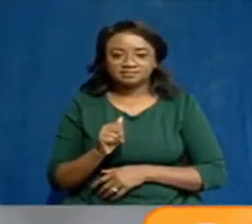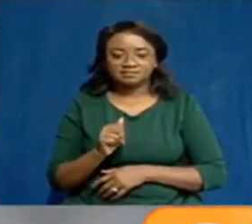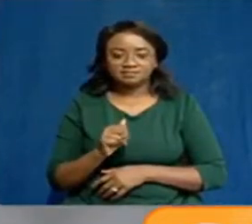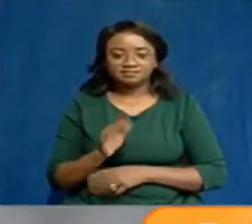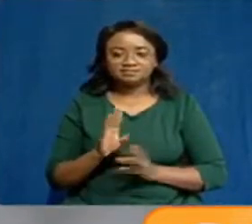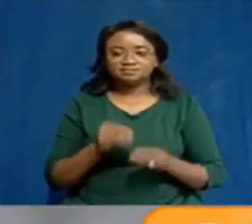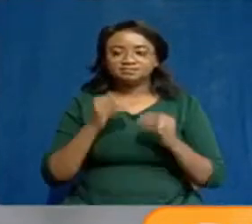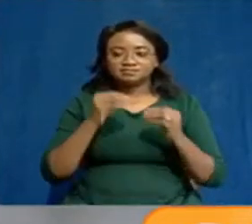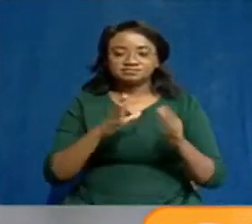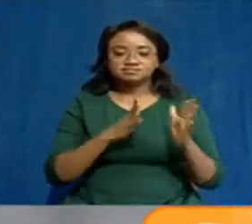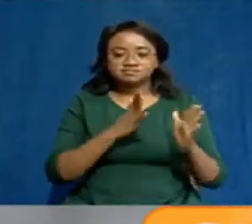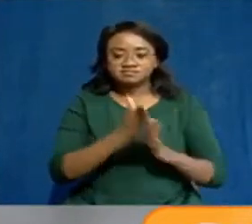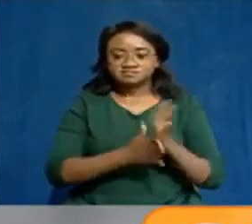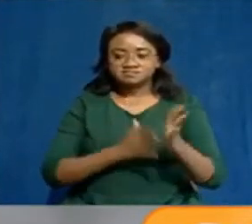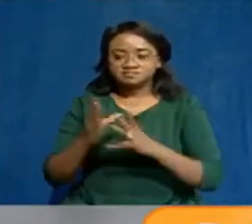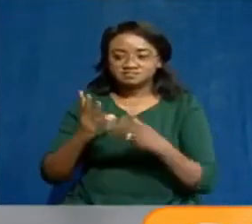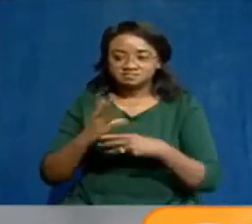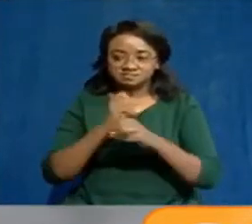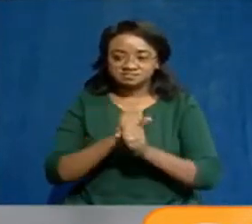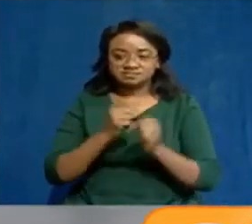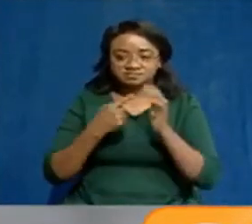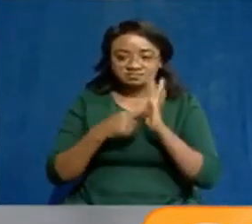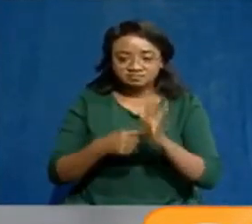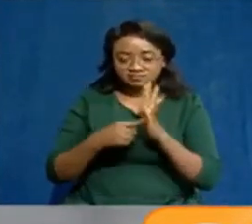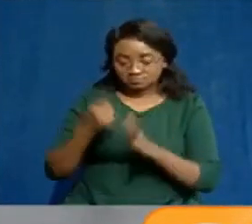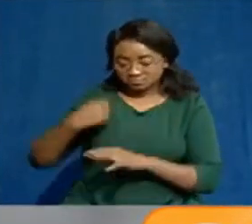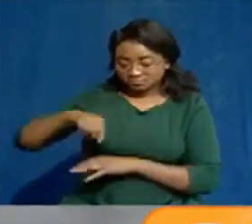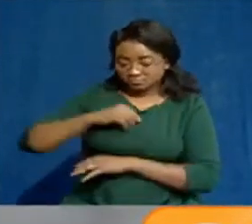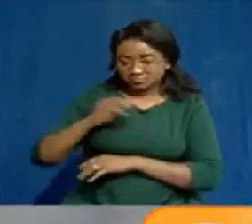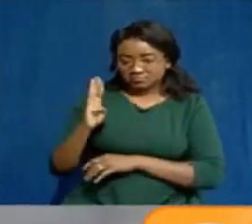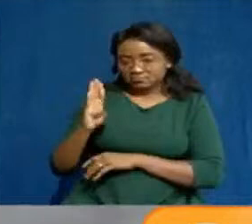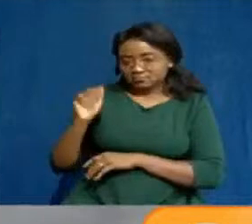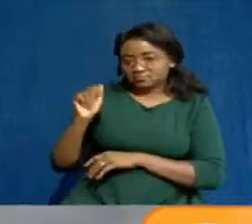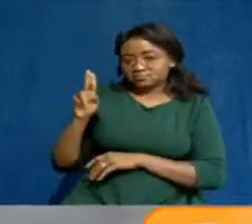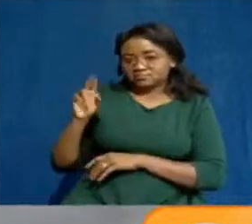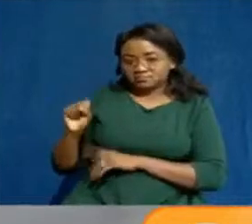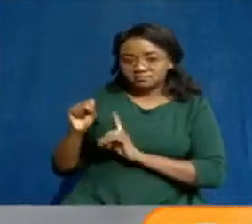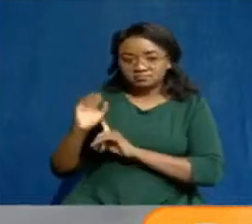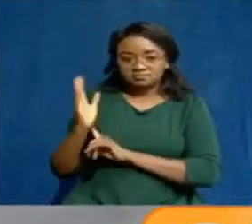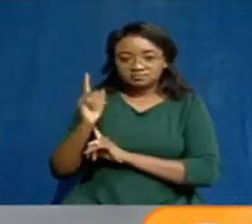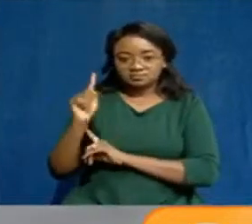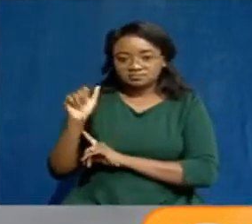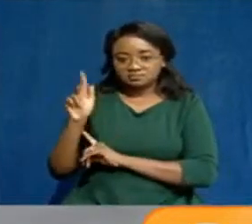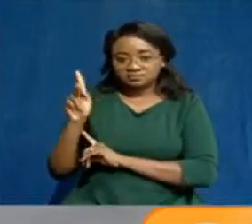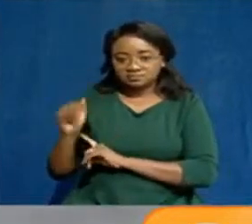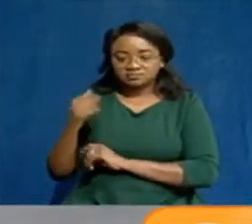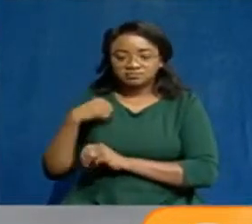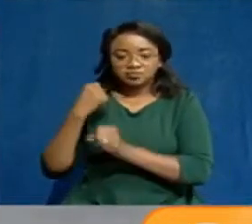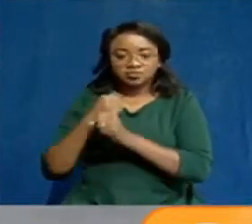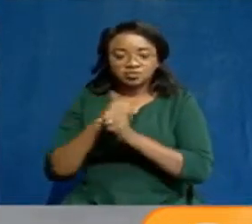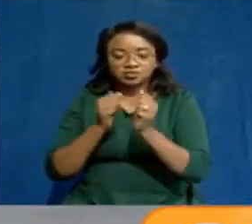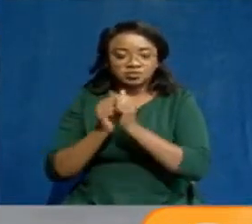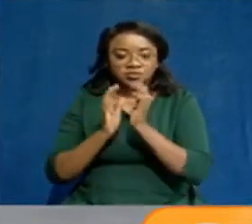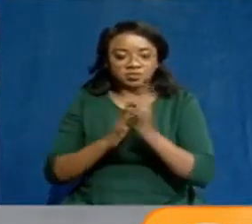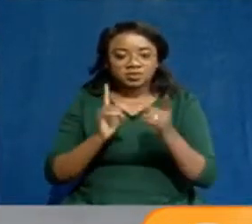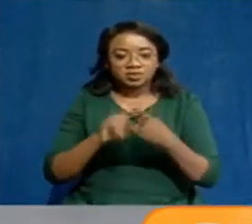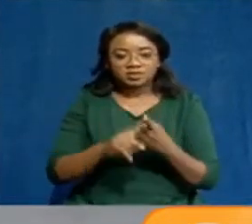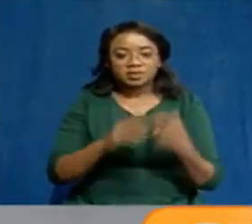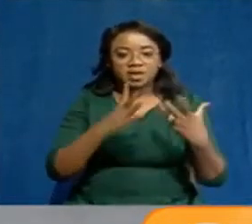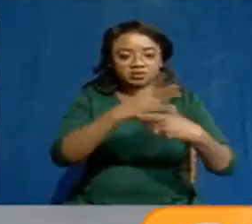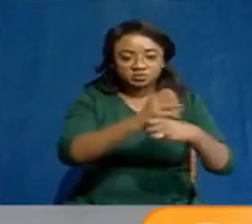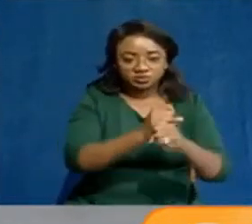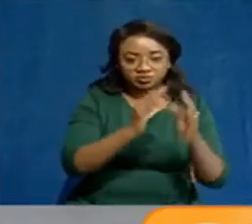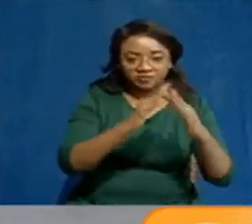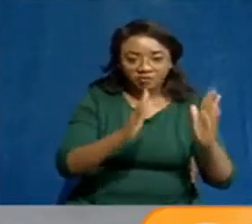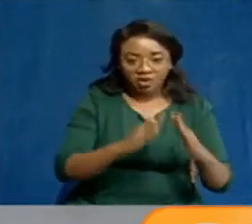associations, yes. Right? Mm-hmm. Baustaka, on the ground, we deal with organized associations, high-end and